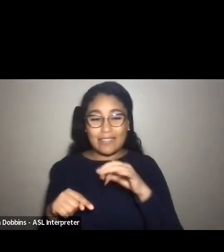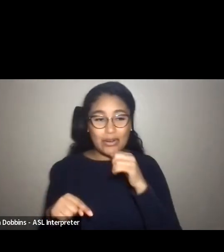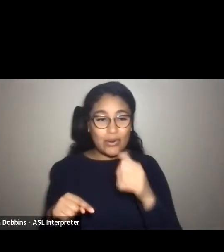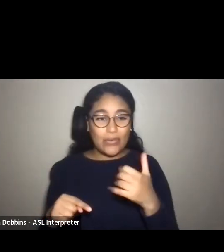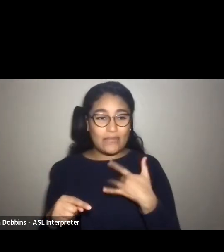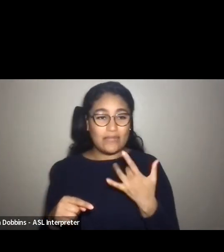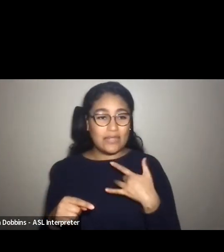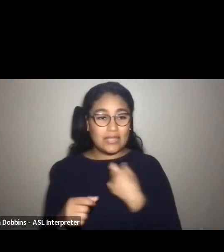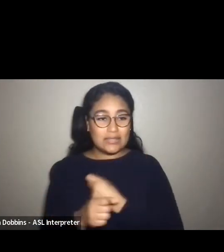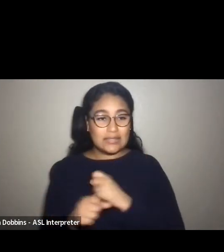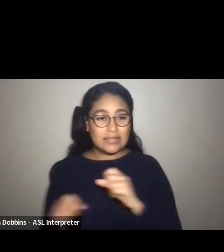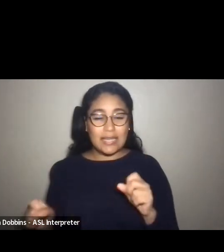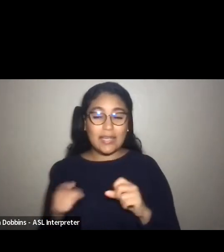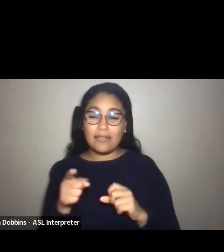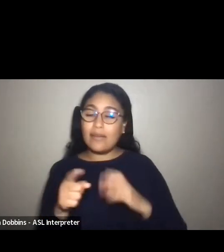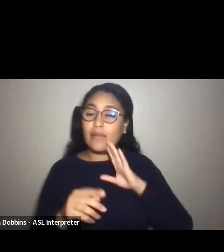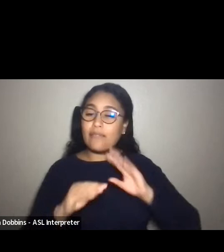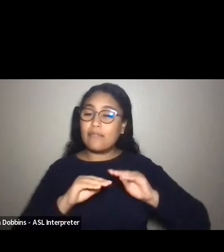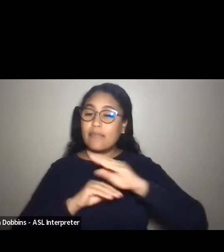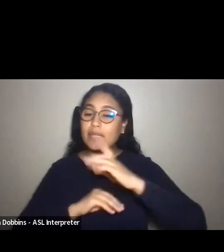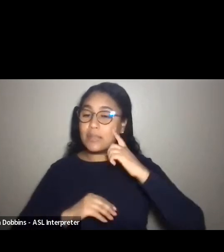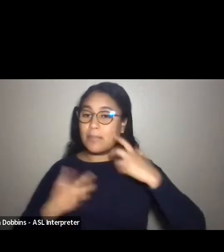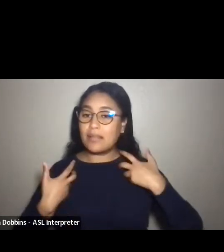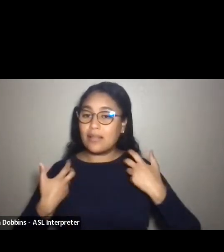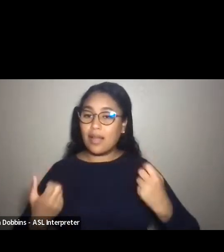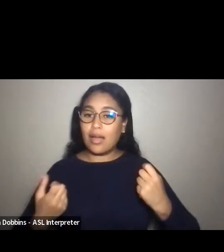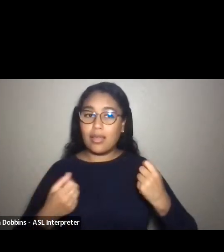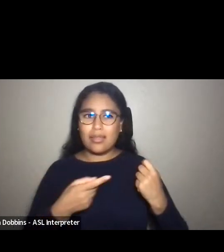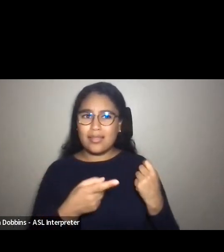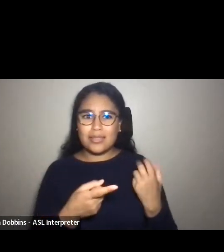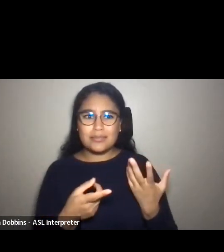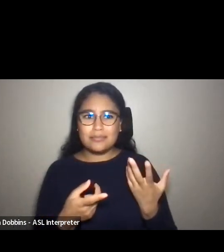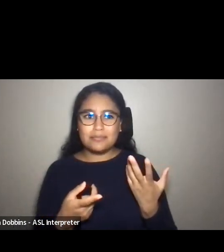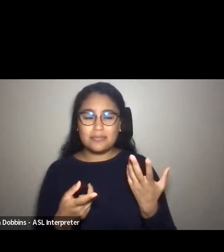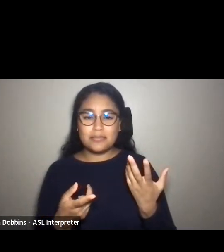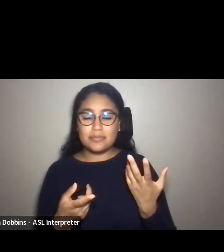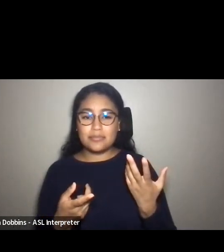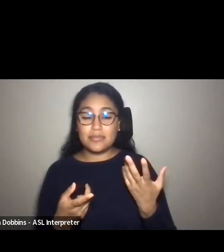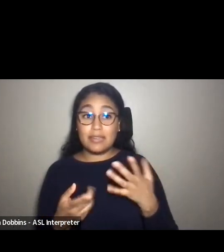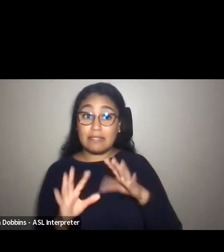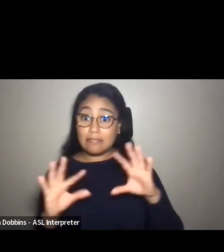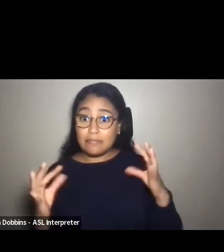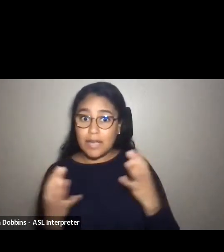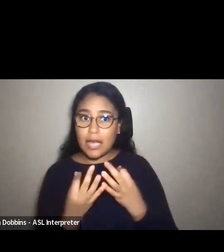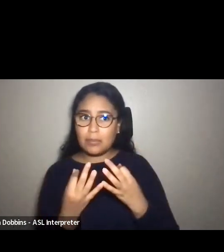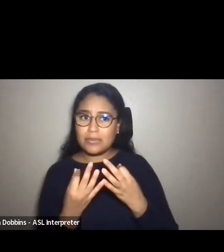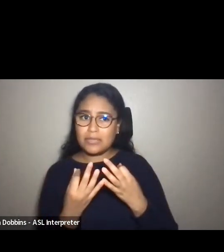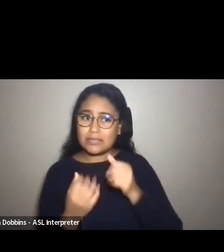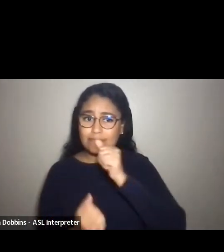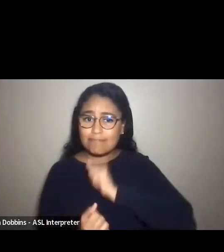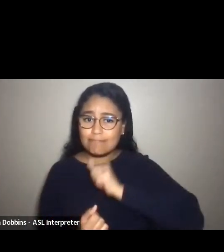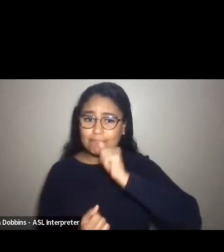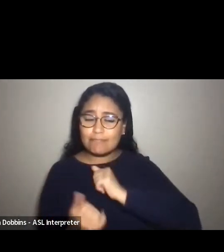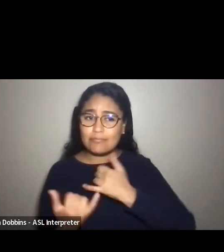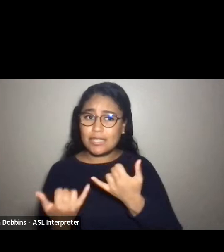their mental health. It affects everything, and even just what, you know, families are going through.